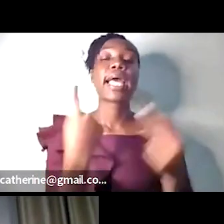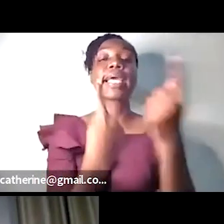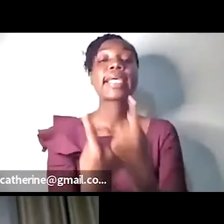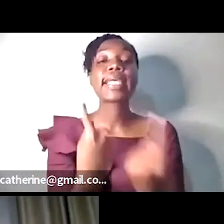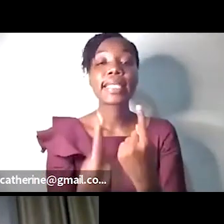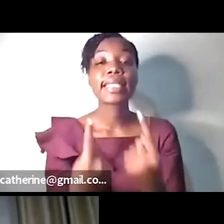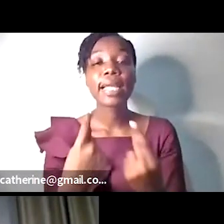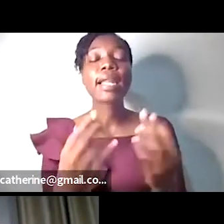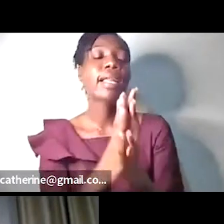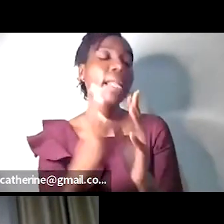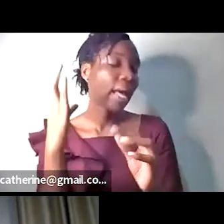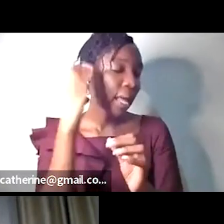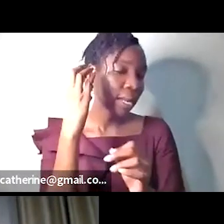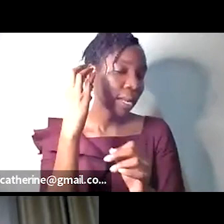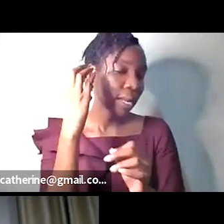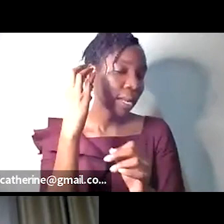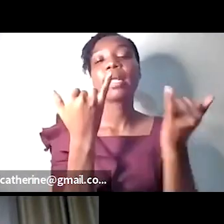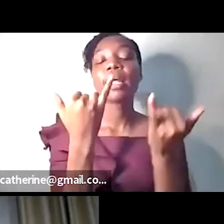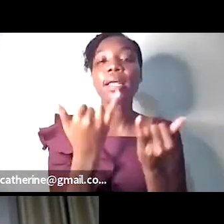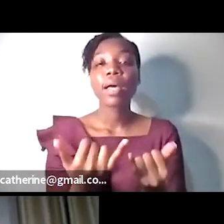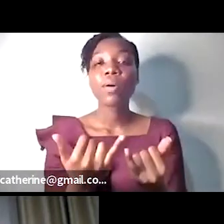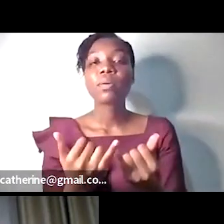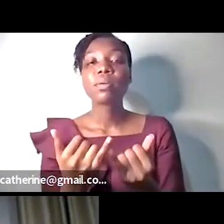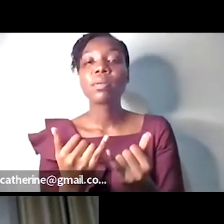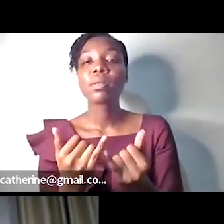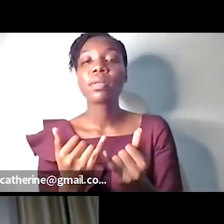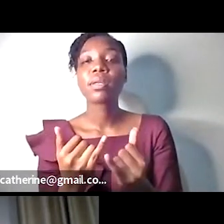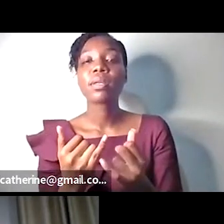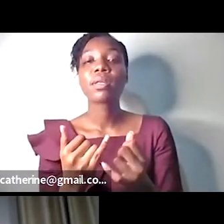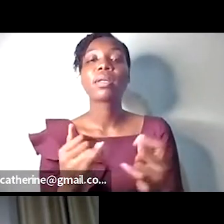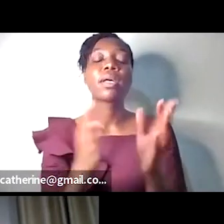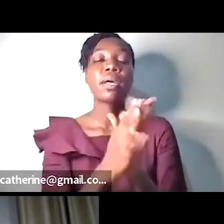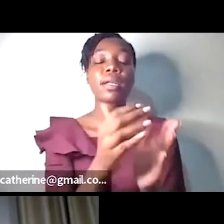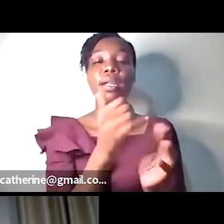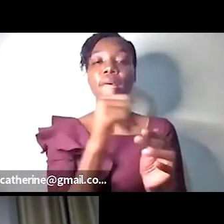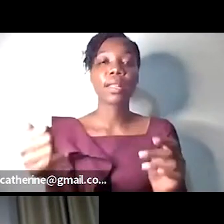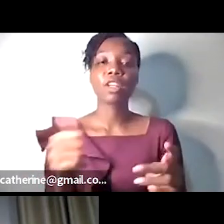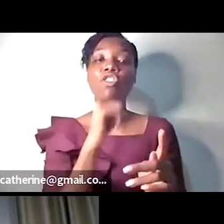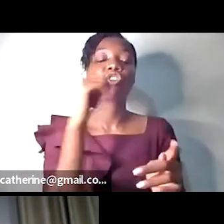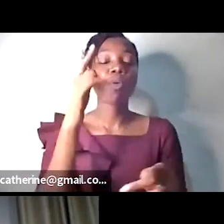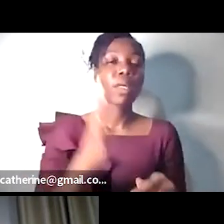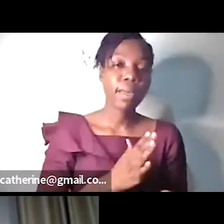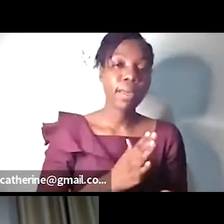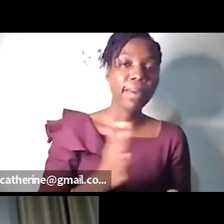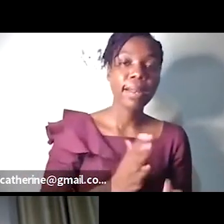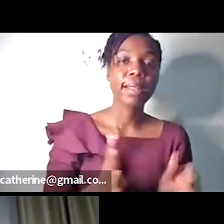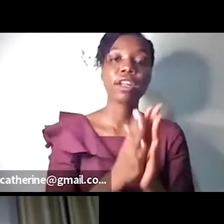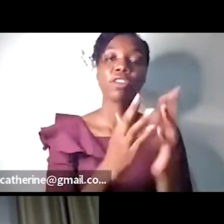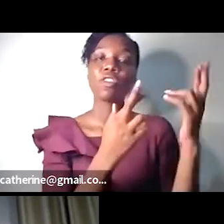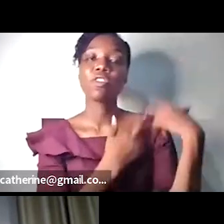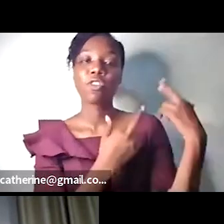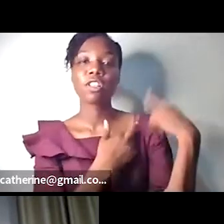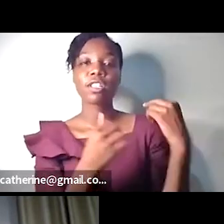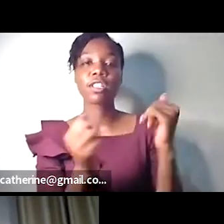careers that are now not. The perception is that they are not for women. There's also some roles. The perception is that that's not for